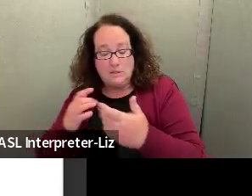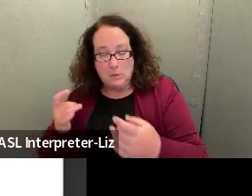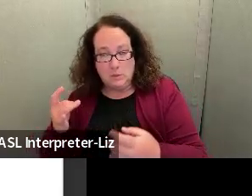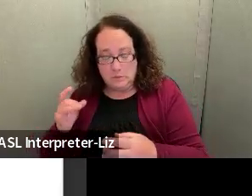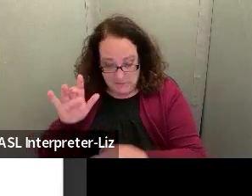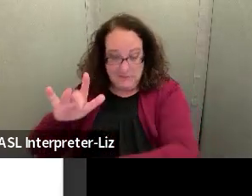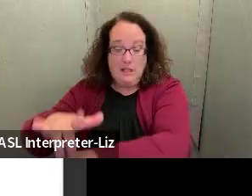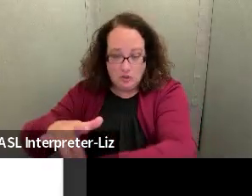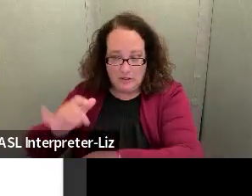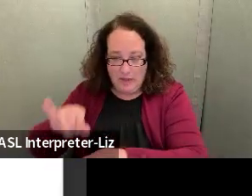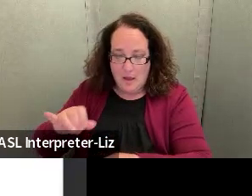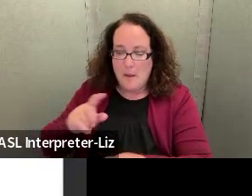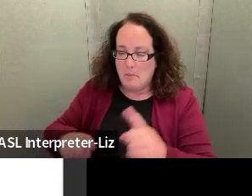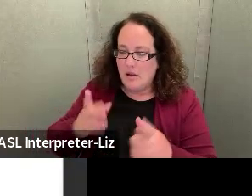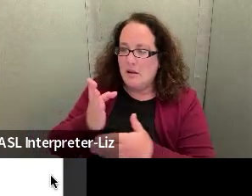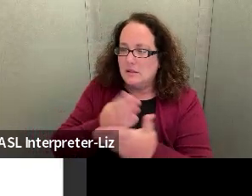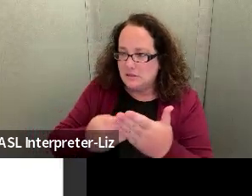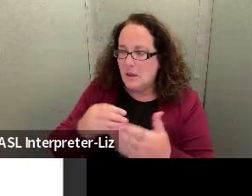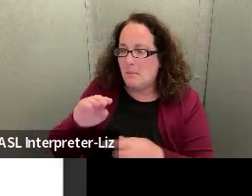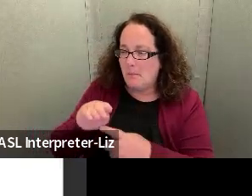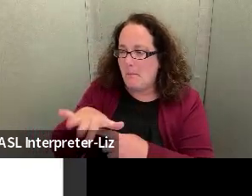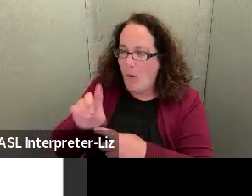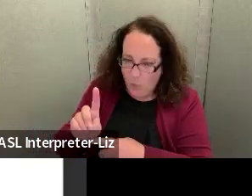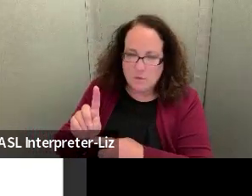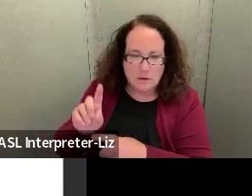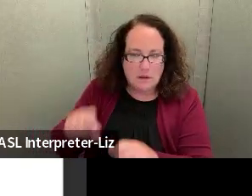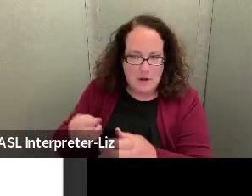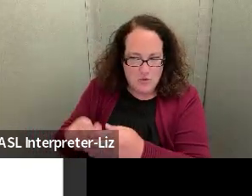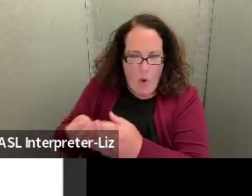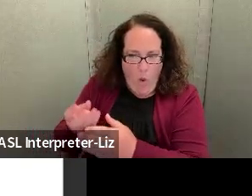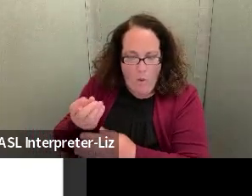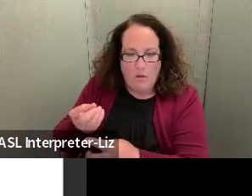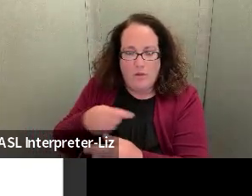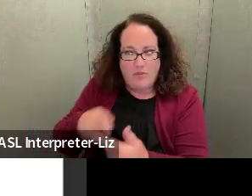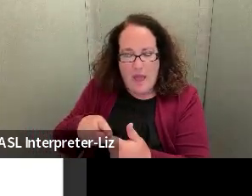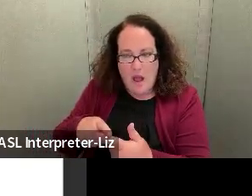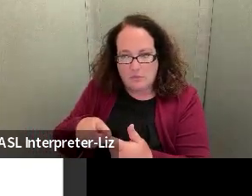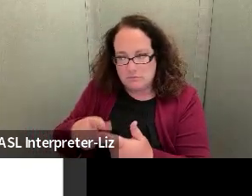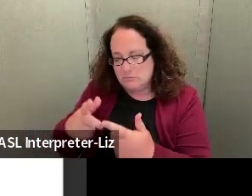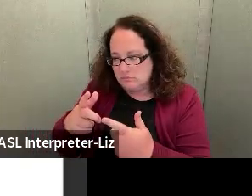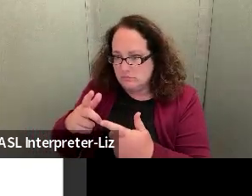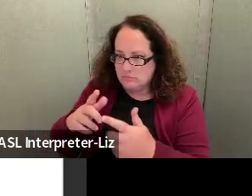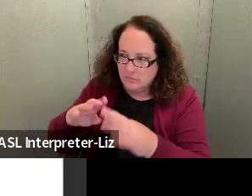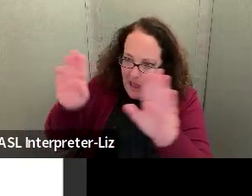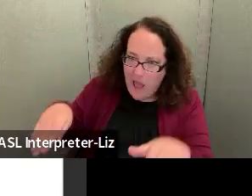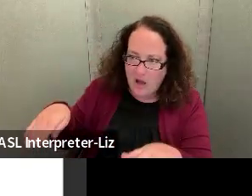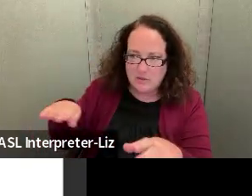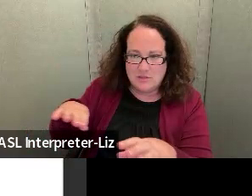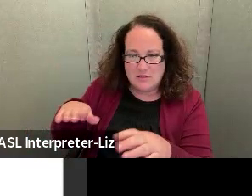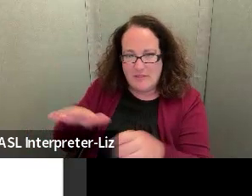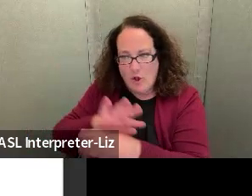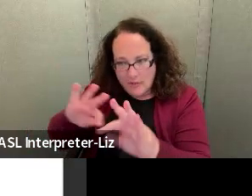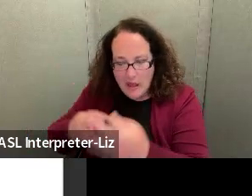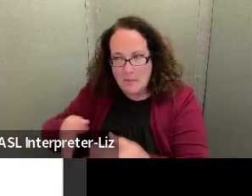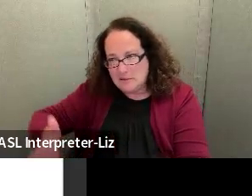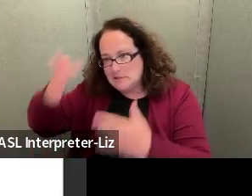touching it, some molds could volatilize it, and then you would have sick house phenomenon where people would be sick when they were at home, but if they left